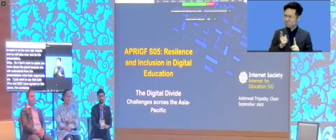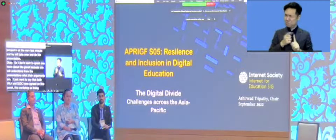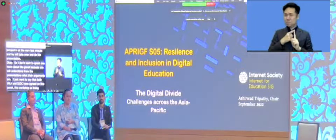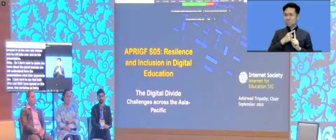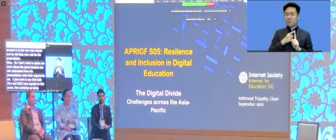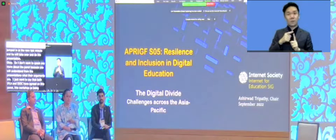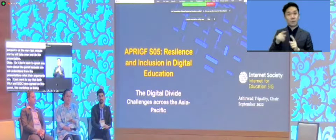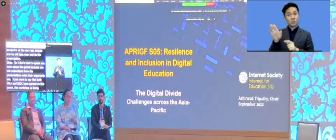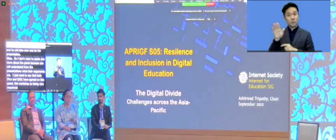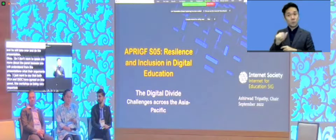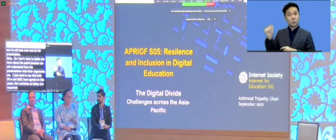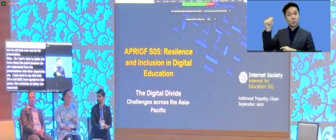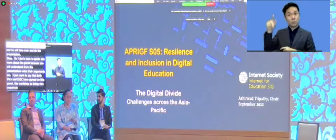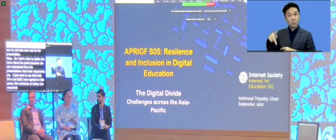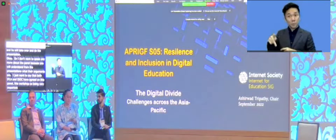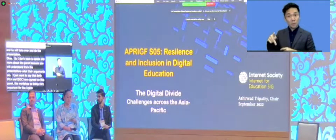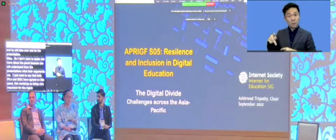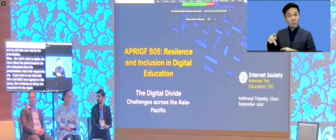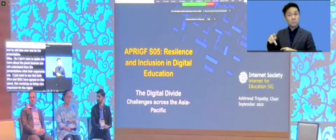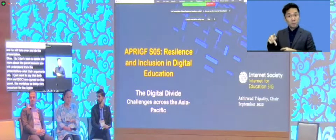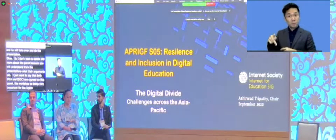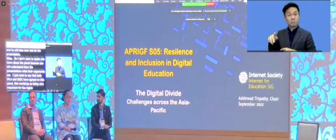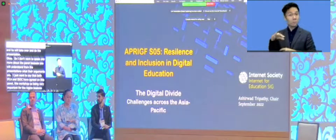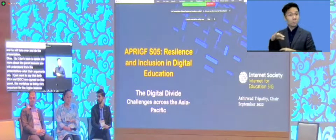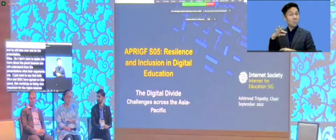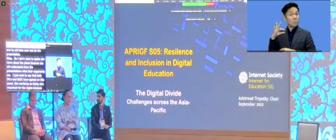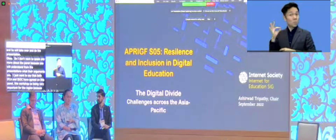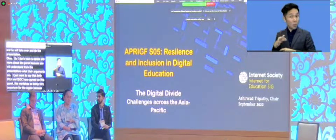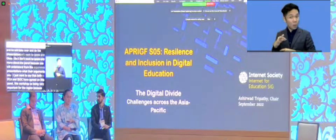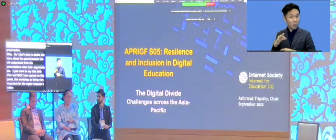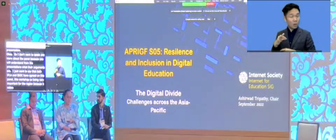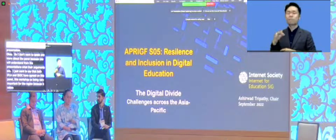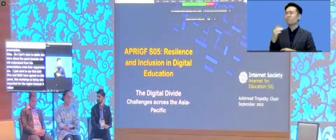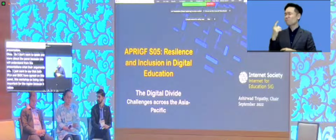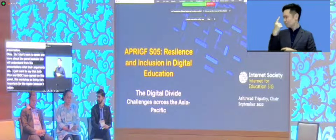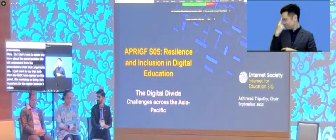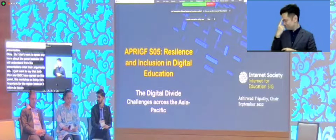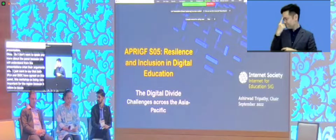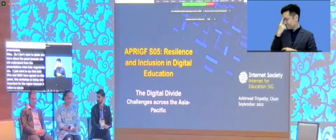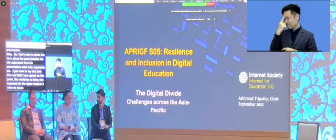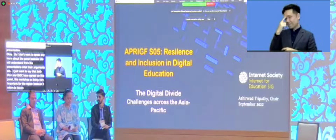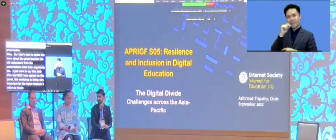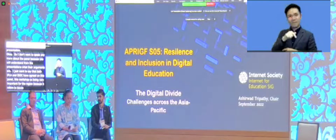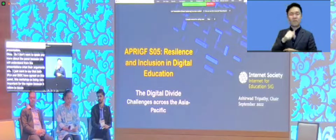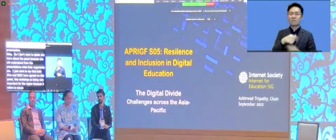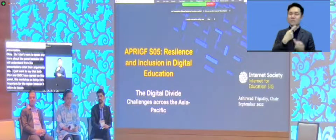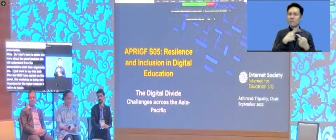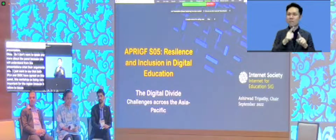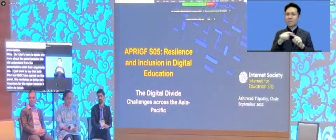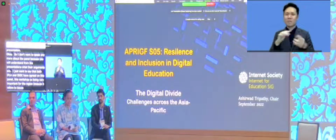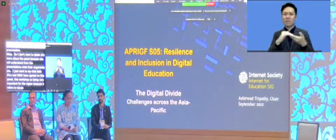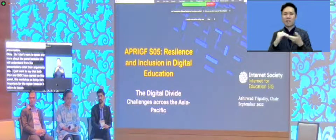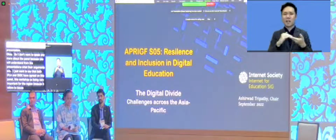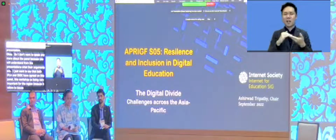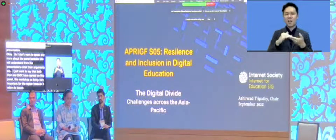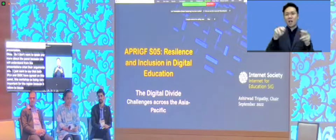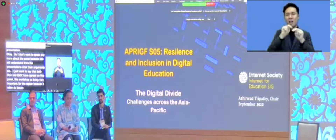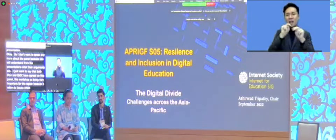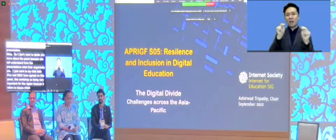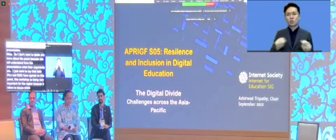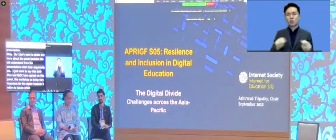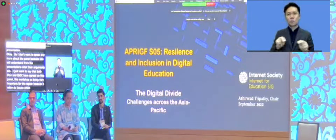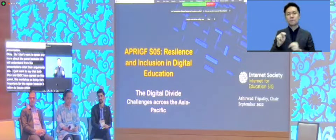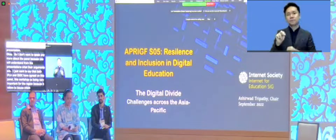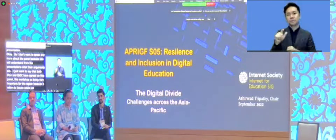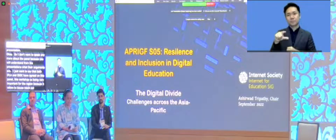region because it refers to issues which our two NGOs, ISOC and